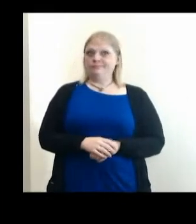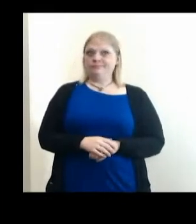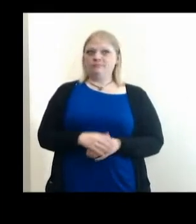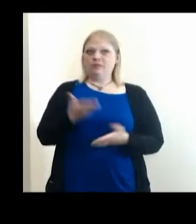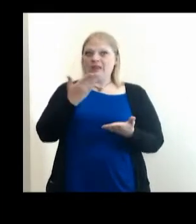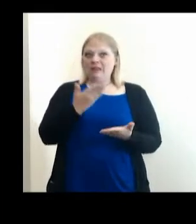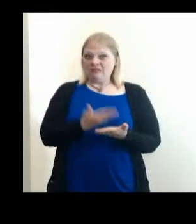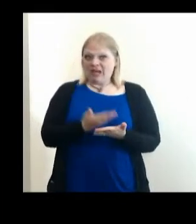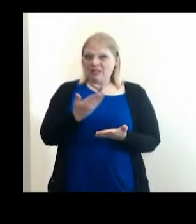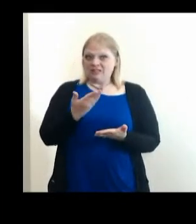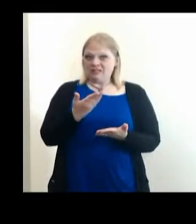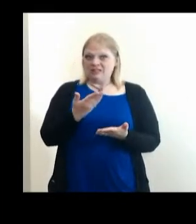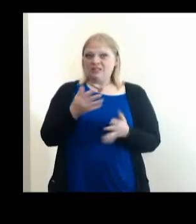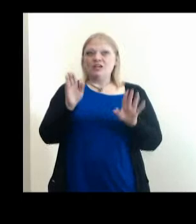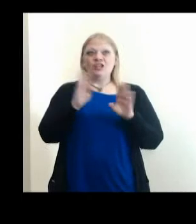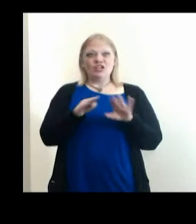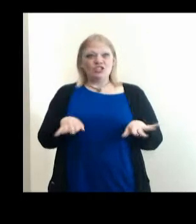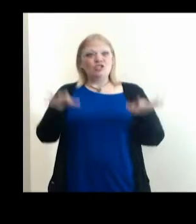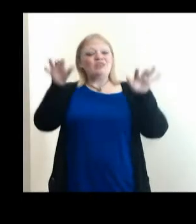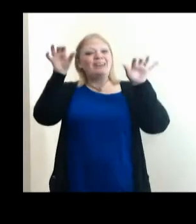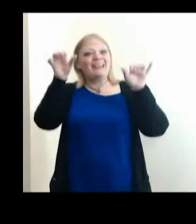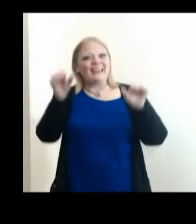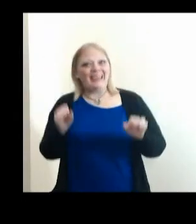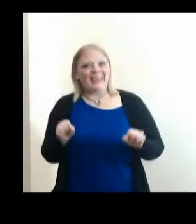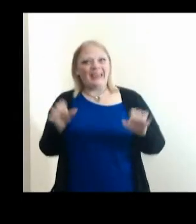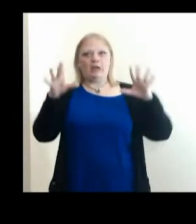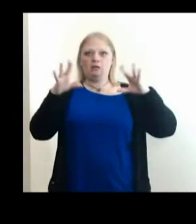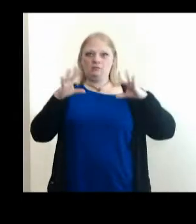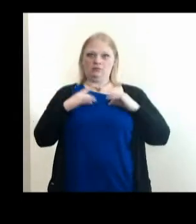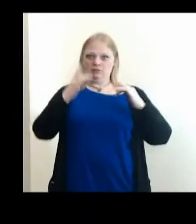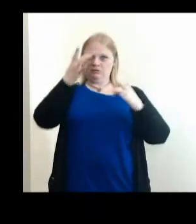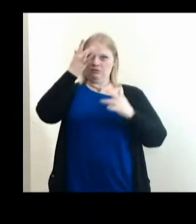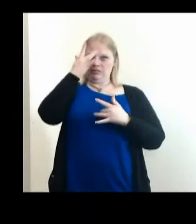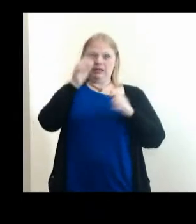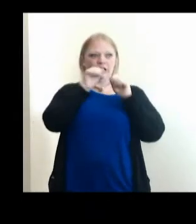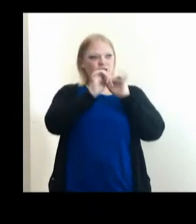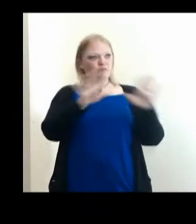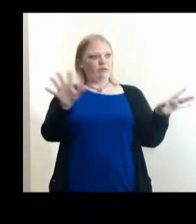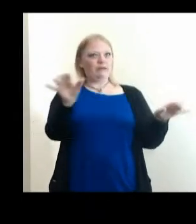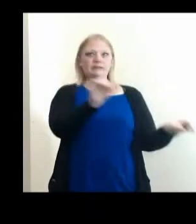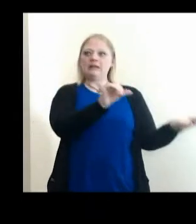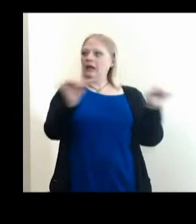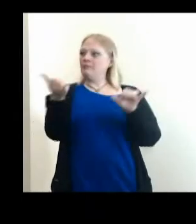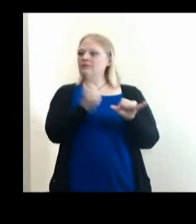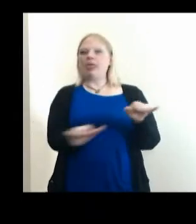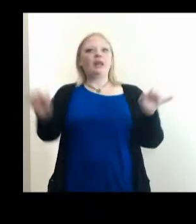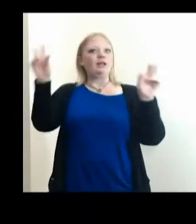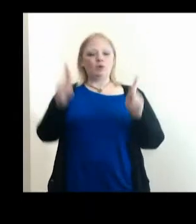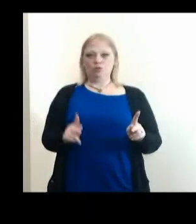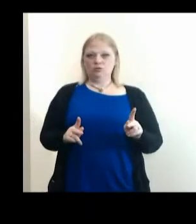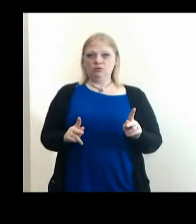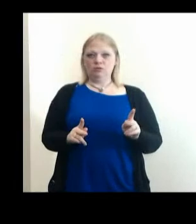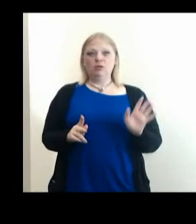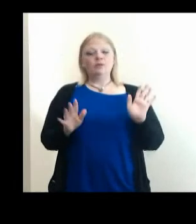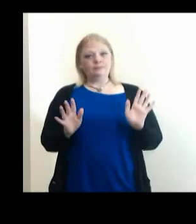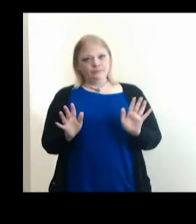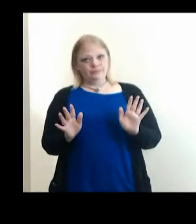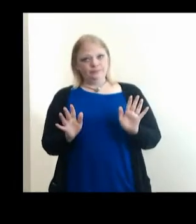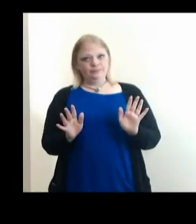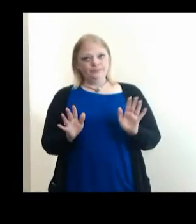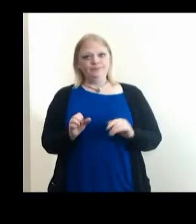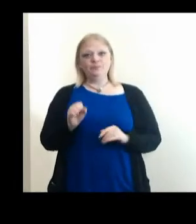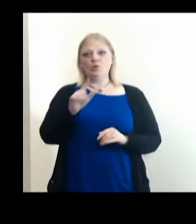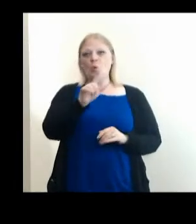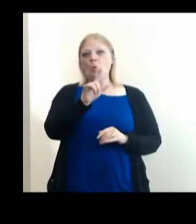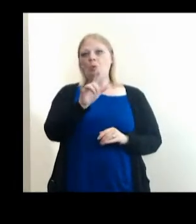Fact, children can contract and spread COVID-19 like any other person. Now, while the likelihood of the child